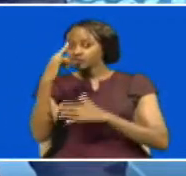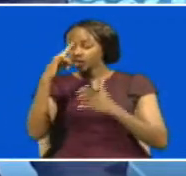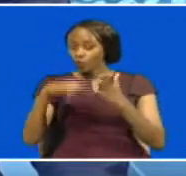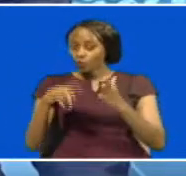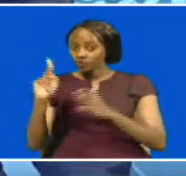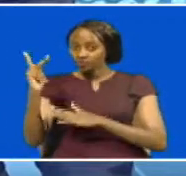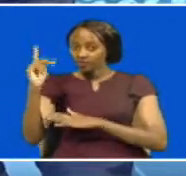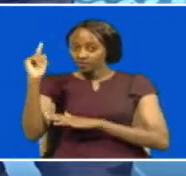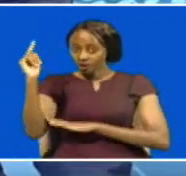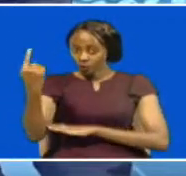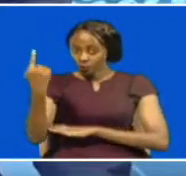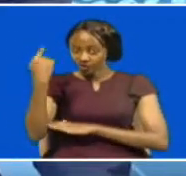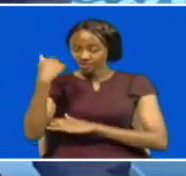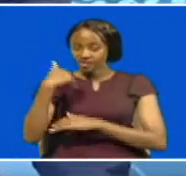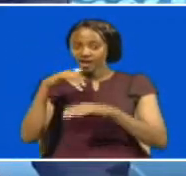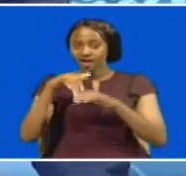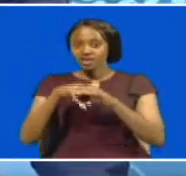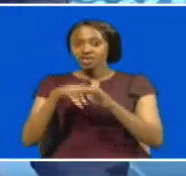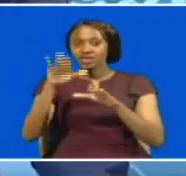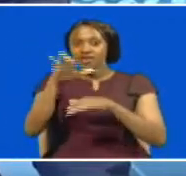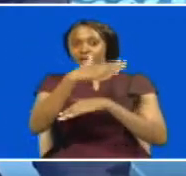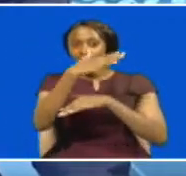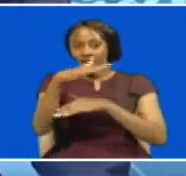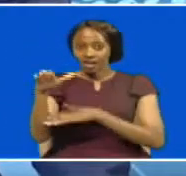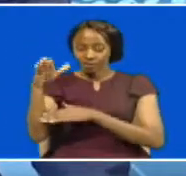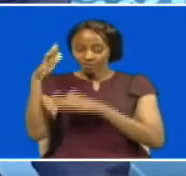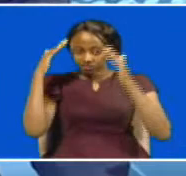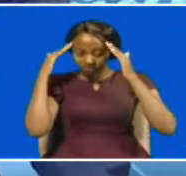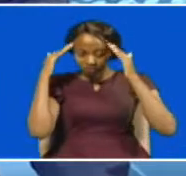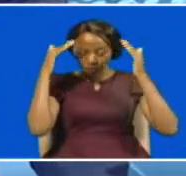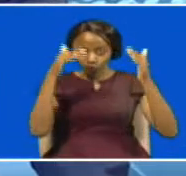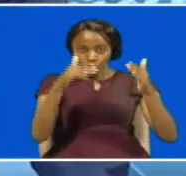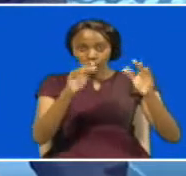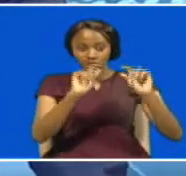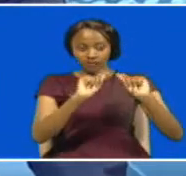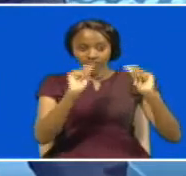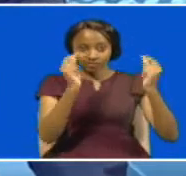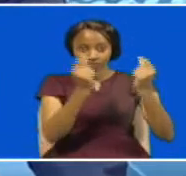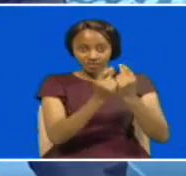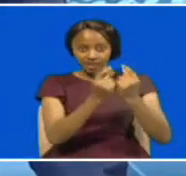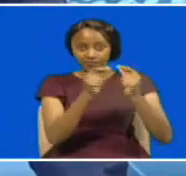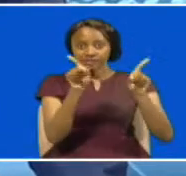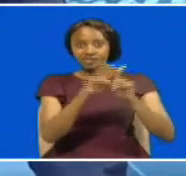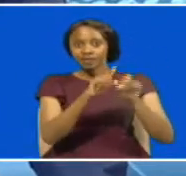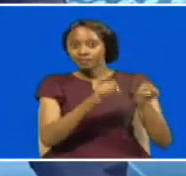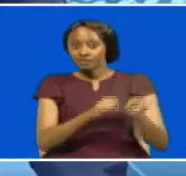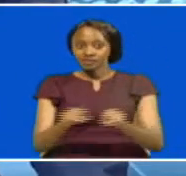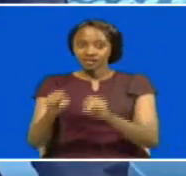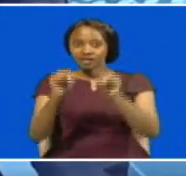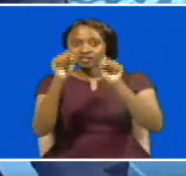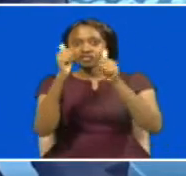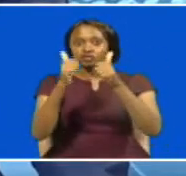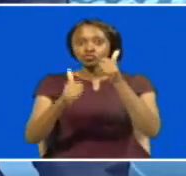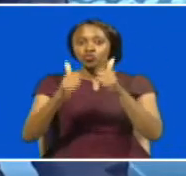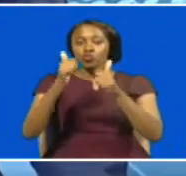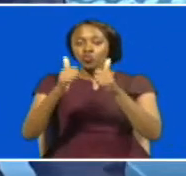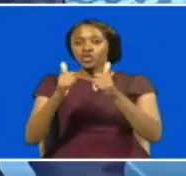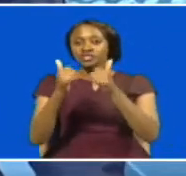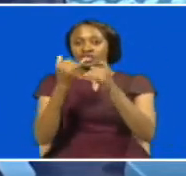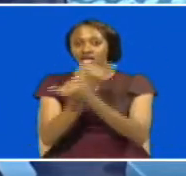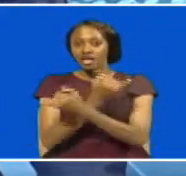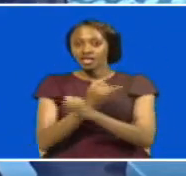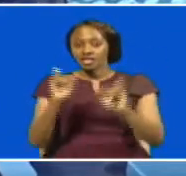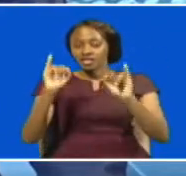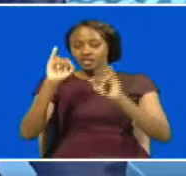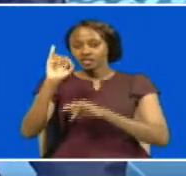Kwanza leadership in Parliament to prioritize the formation of a team and strategy to work on the Independent Electoral